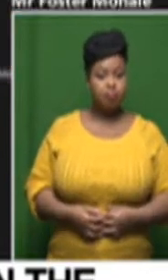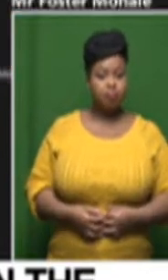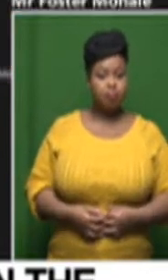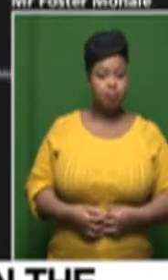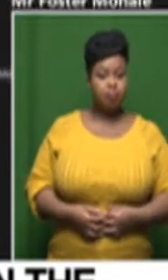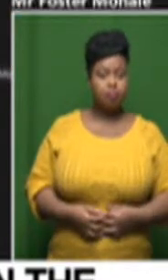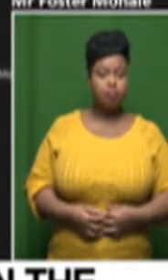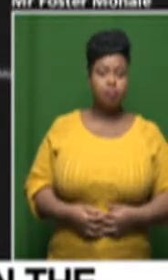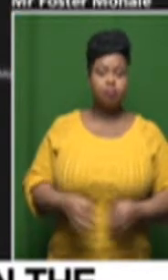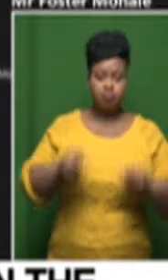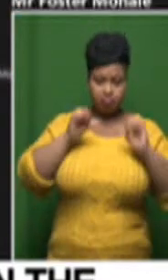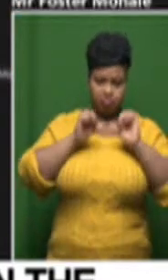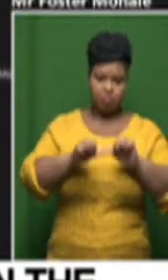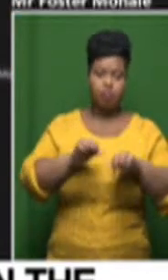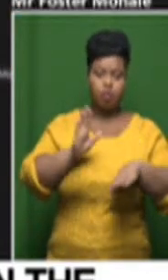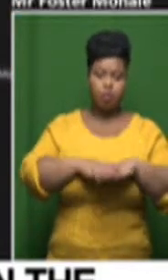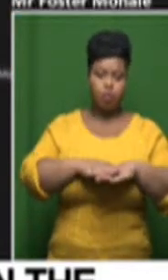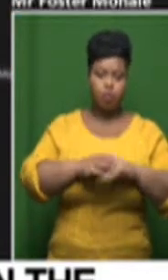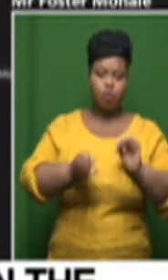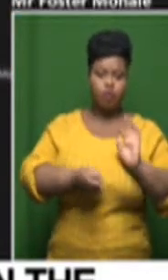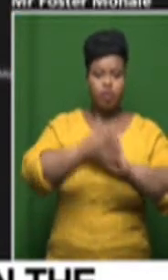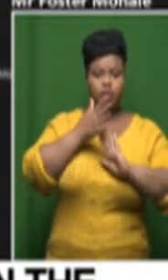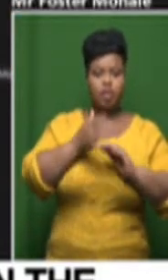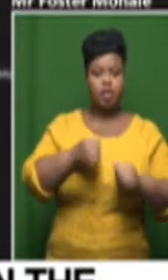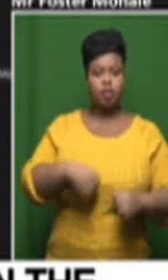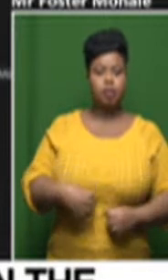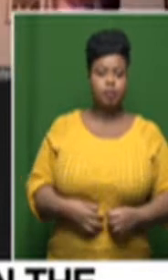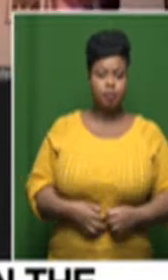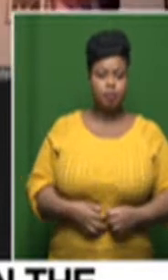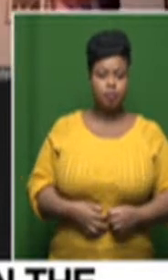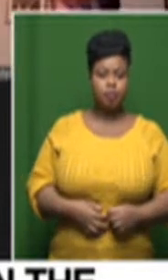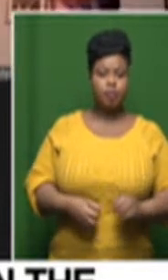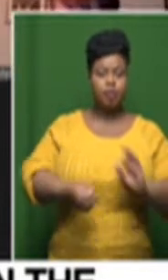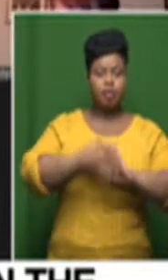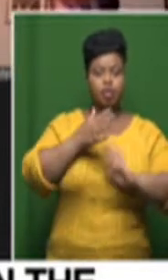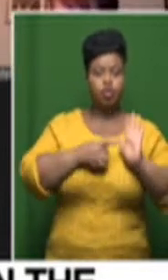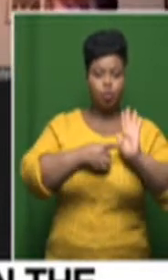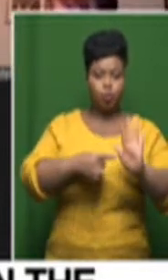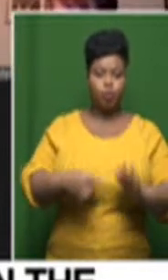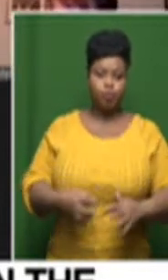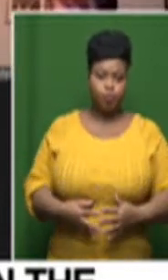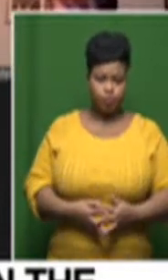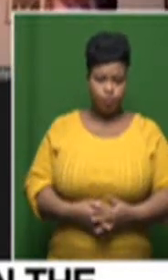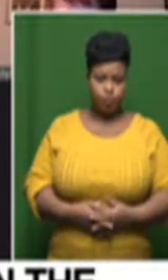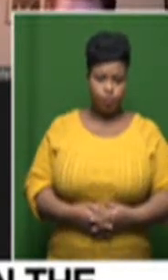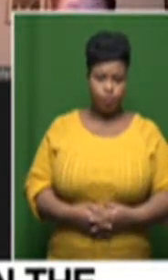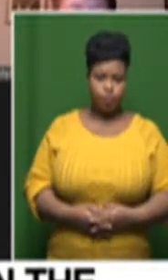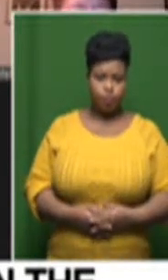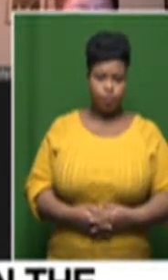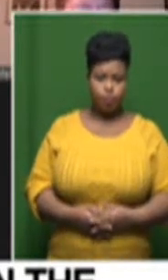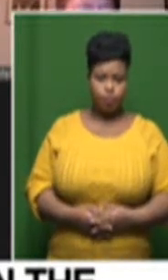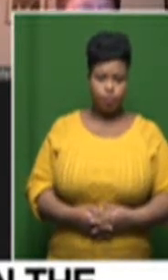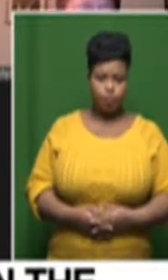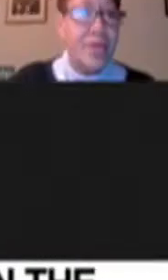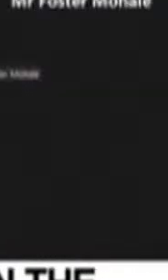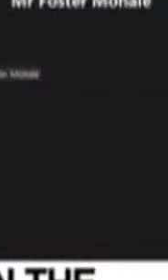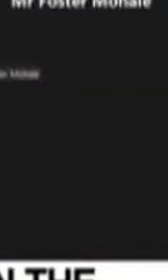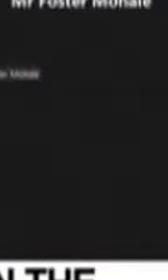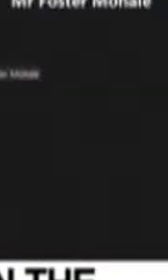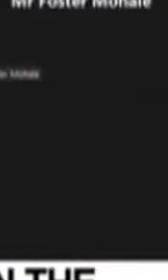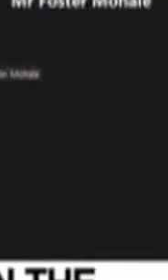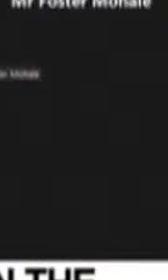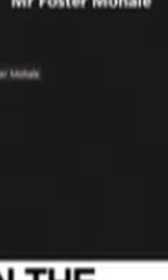Yes, can go on and put it on a slide show. Slide show.